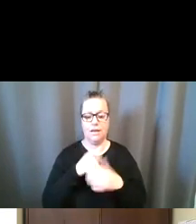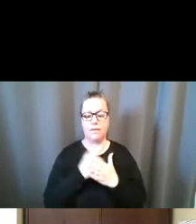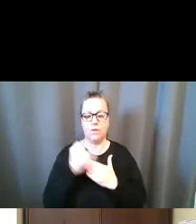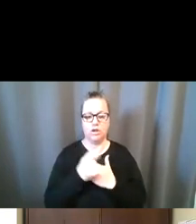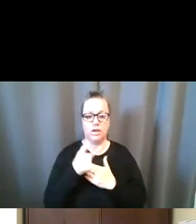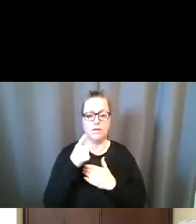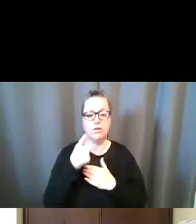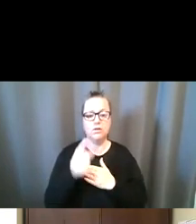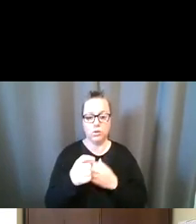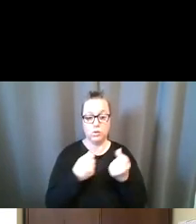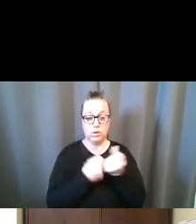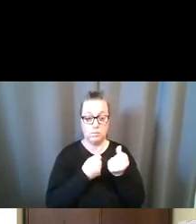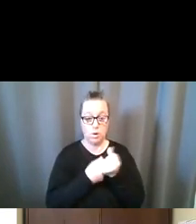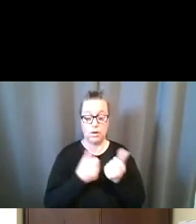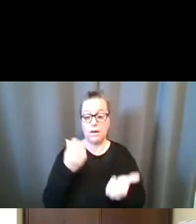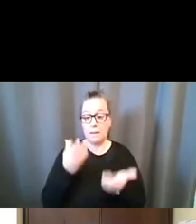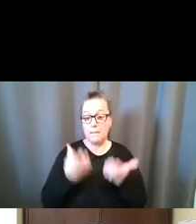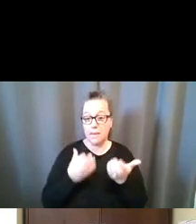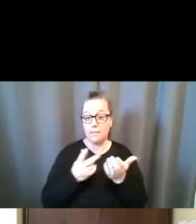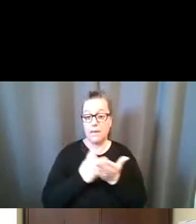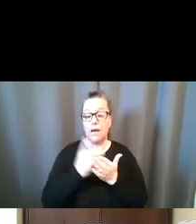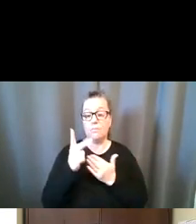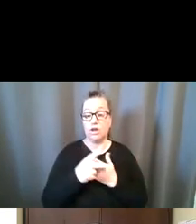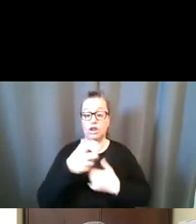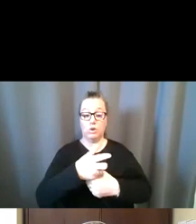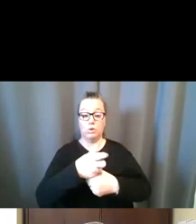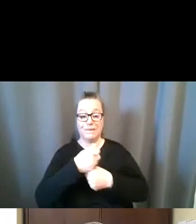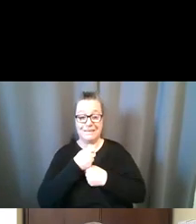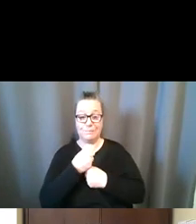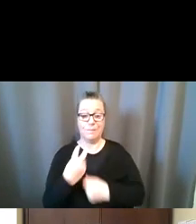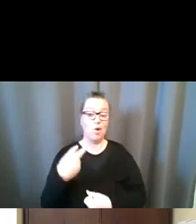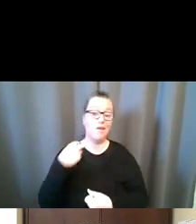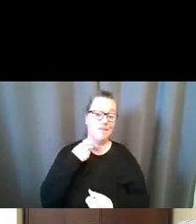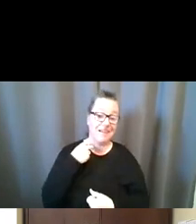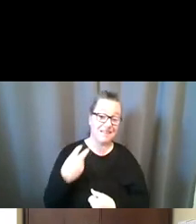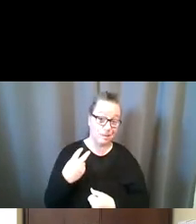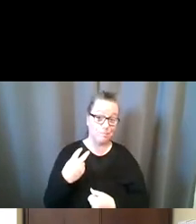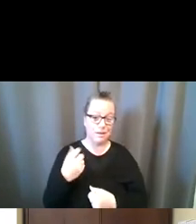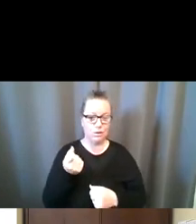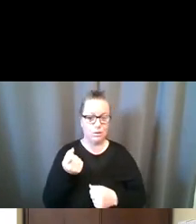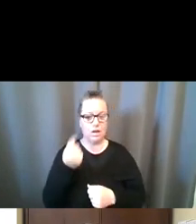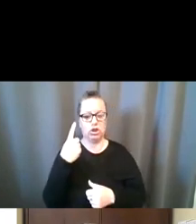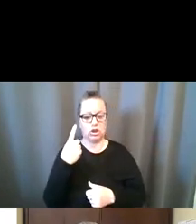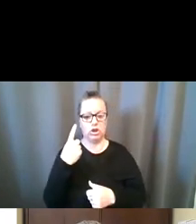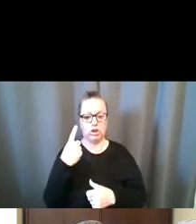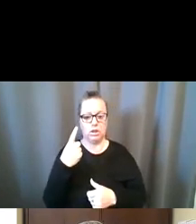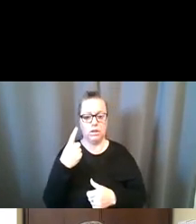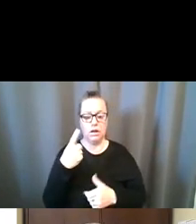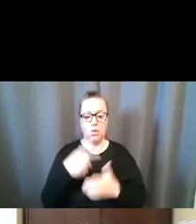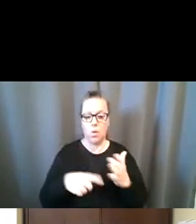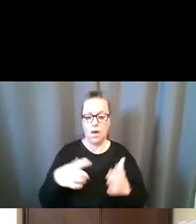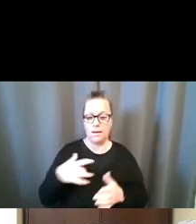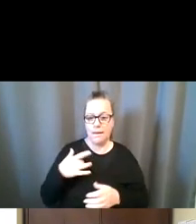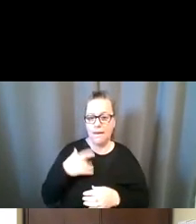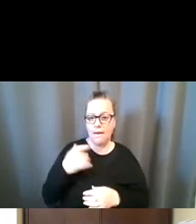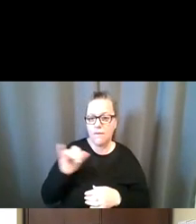supported? Maybe it was a project that you were a recipient of or a victim of, and you understood what it felt like